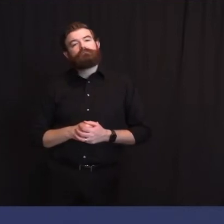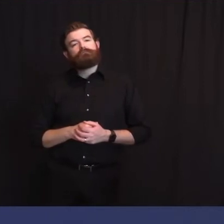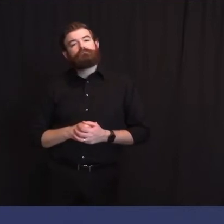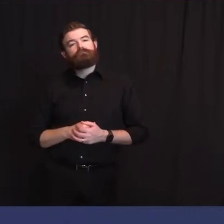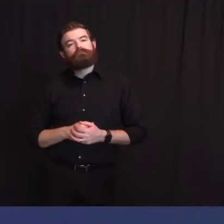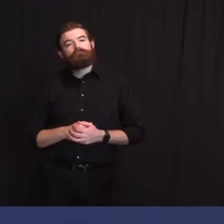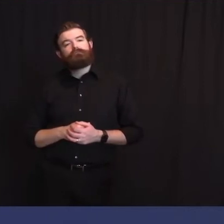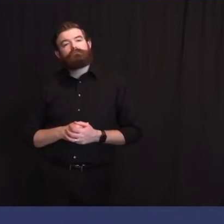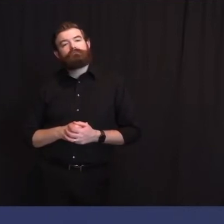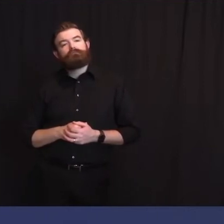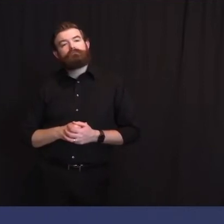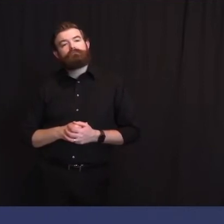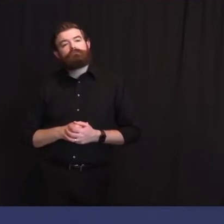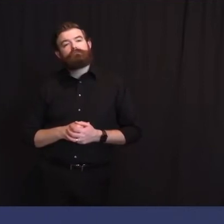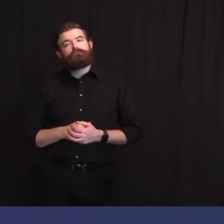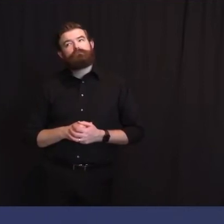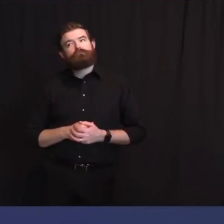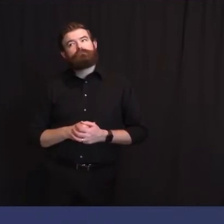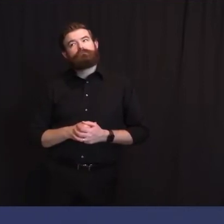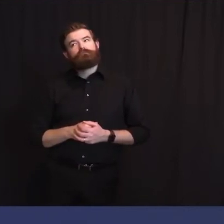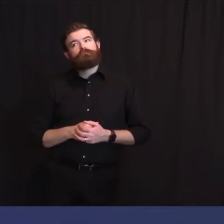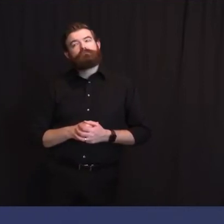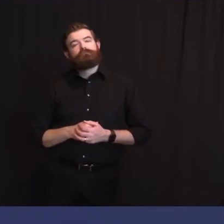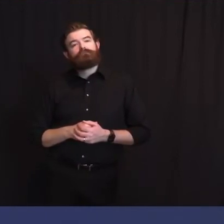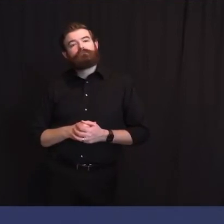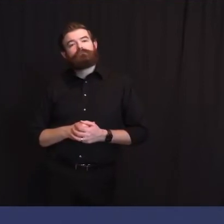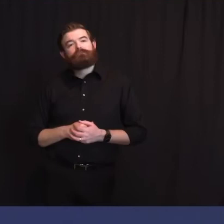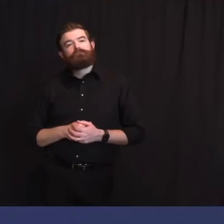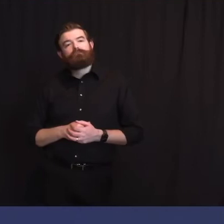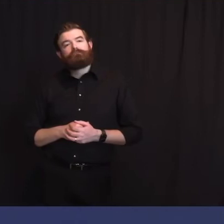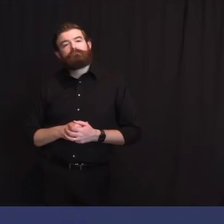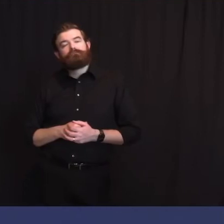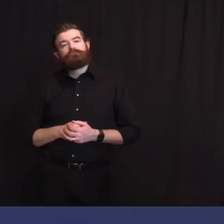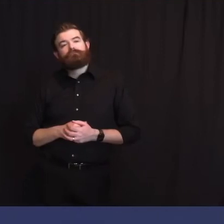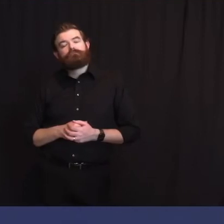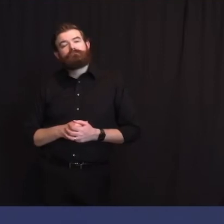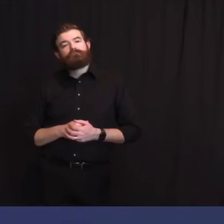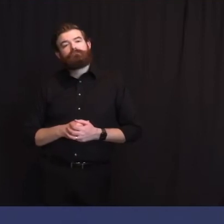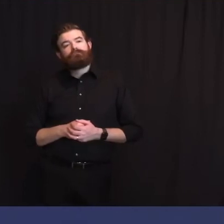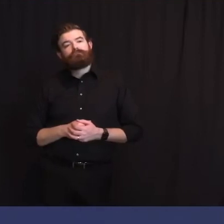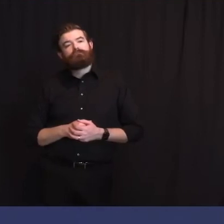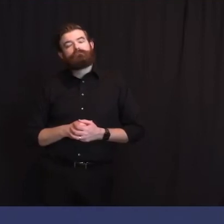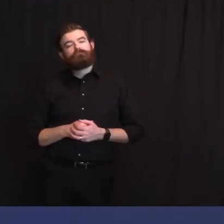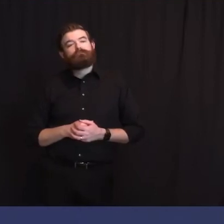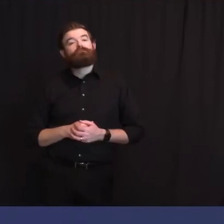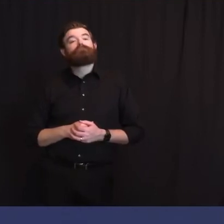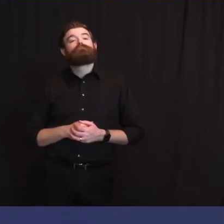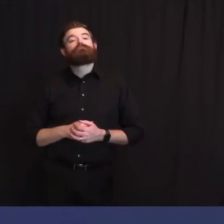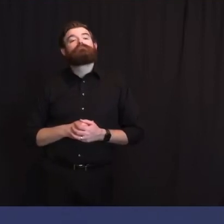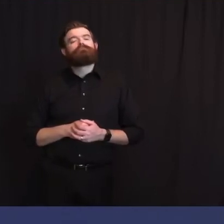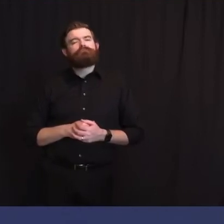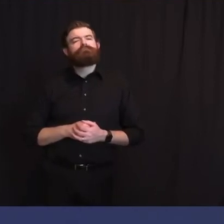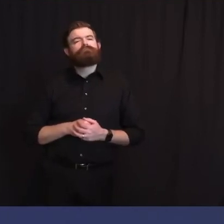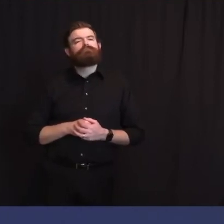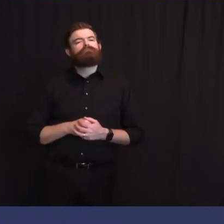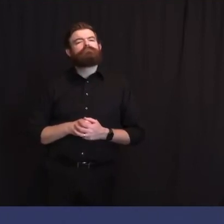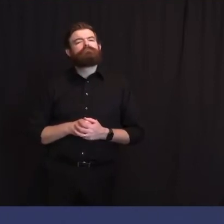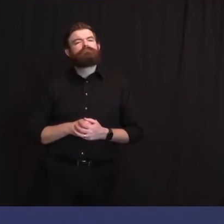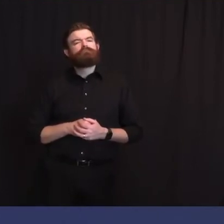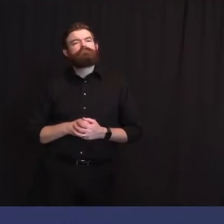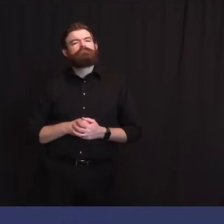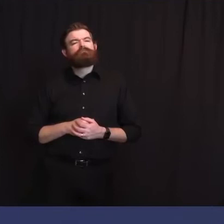passenger at Newark Airport, as you mentioned, right? Not the sort of anniversary that any of us are thrilled about remembering, but with that,